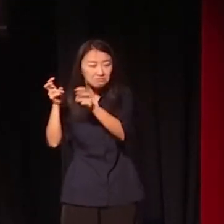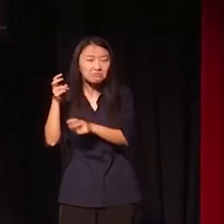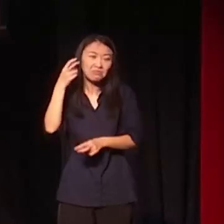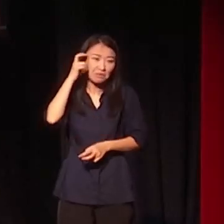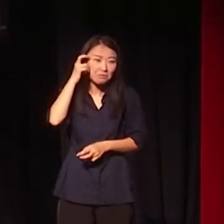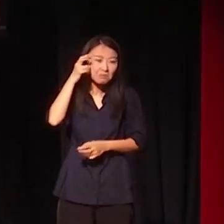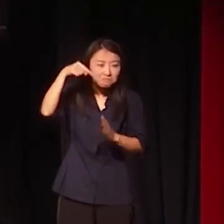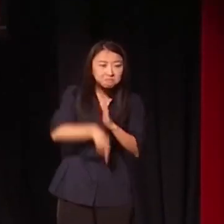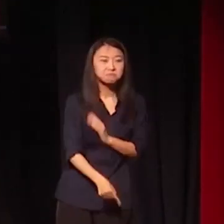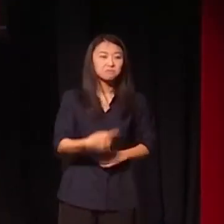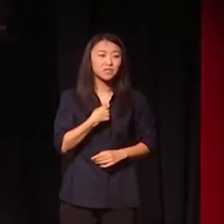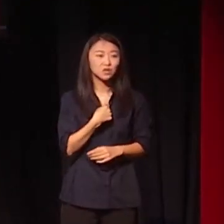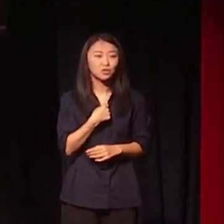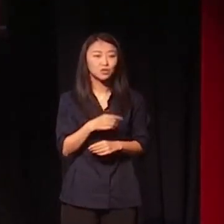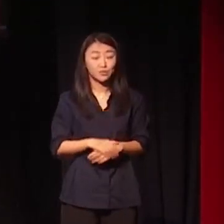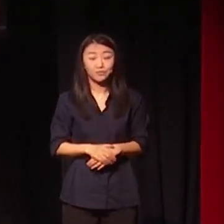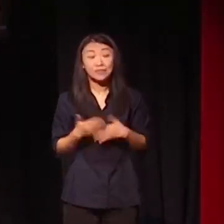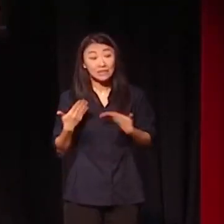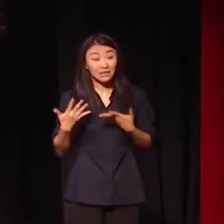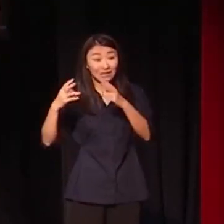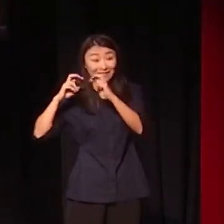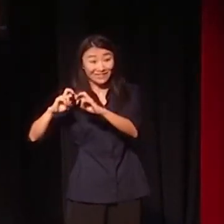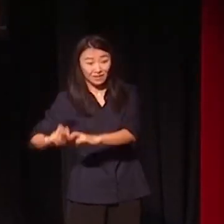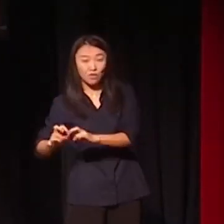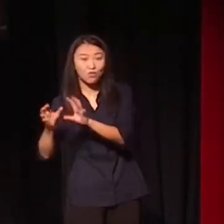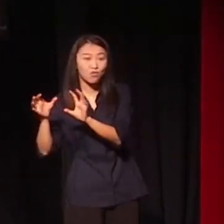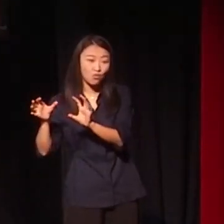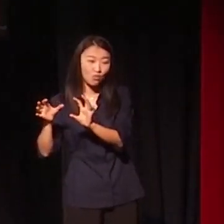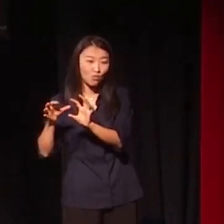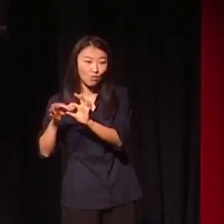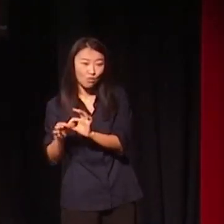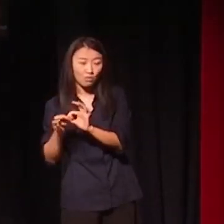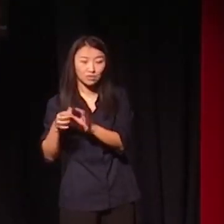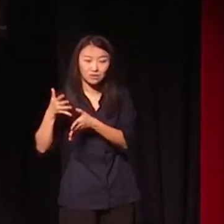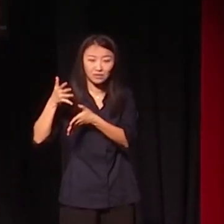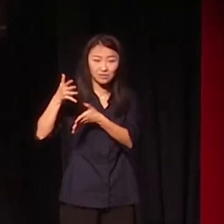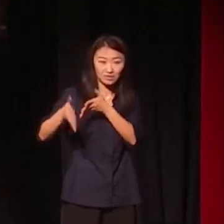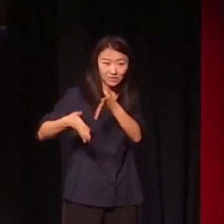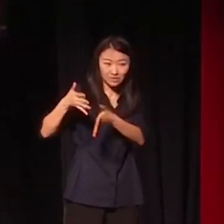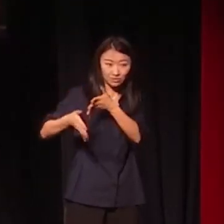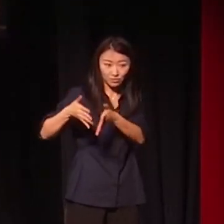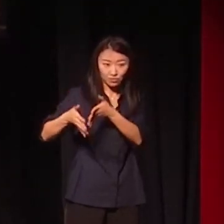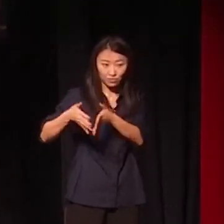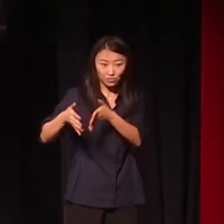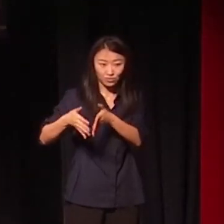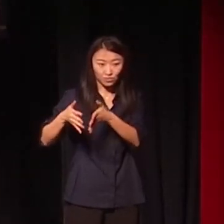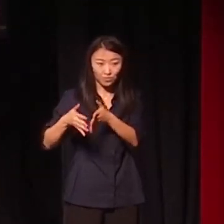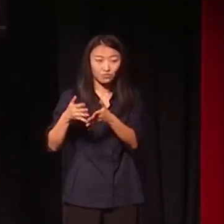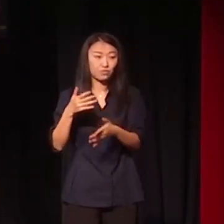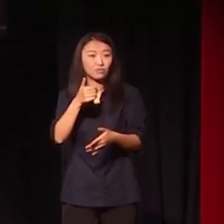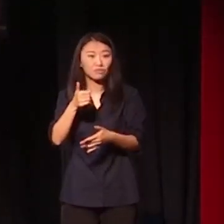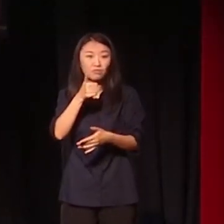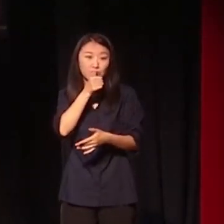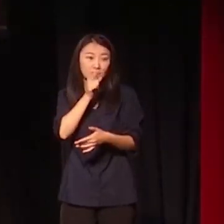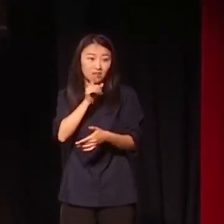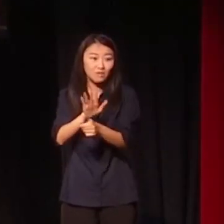Another aspect of my research is focused on sign language brokering, and so, as I mentioned earlier on, there has been a